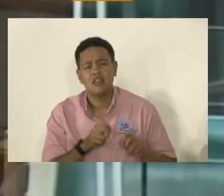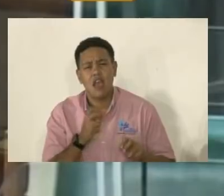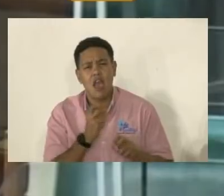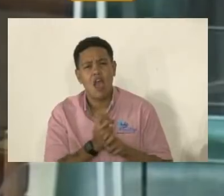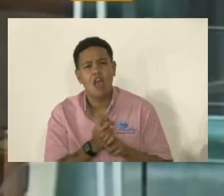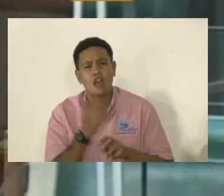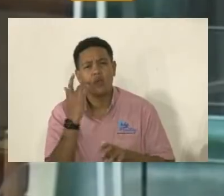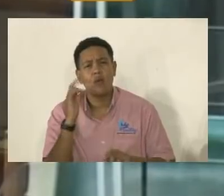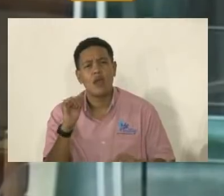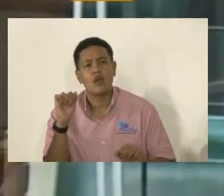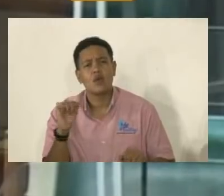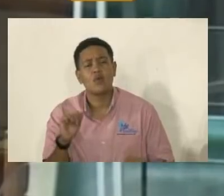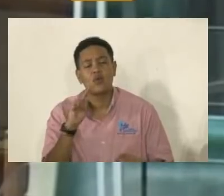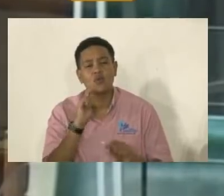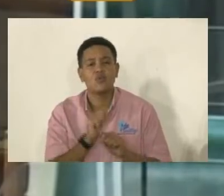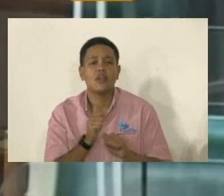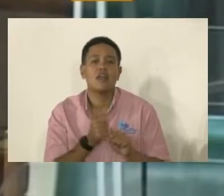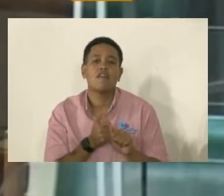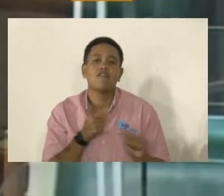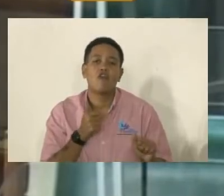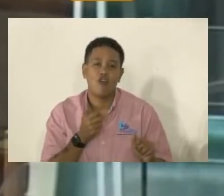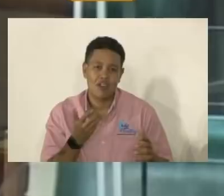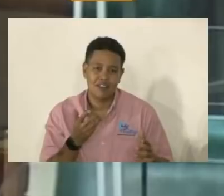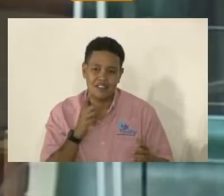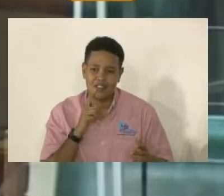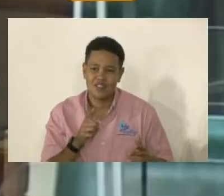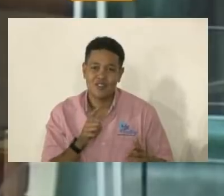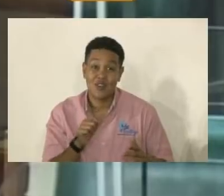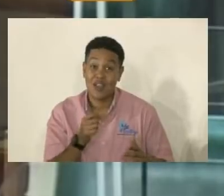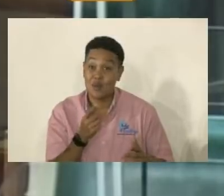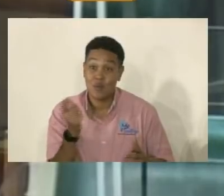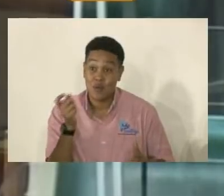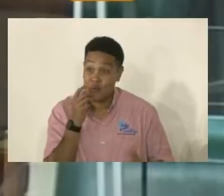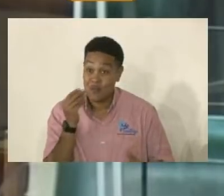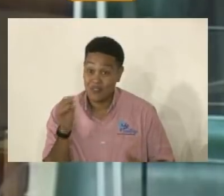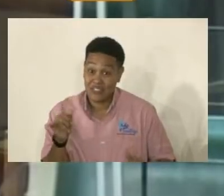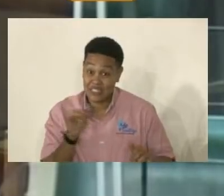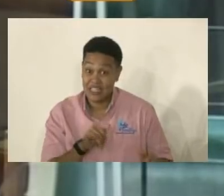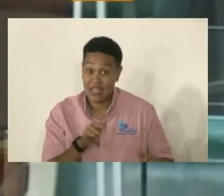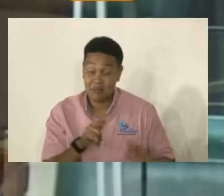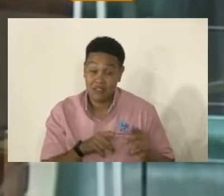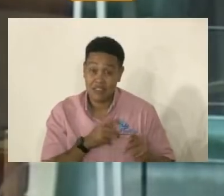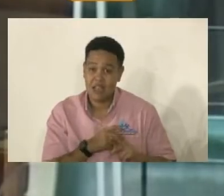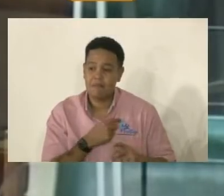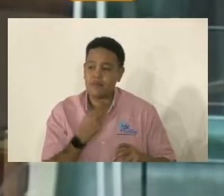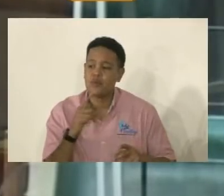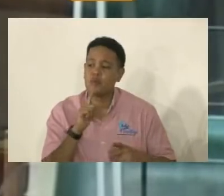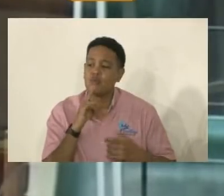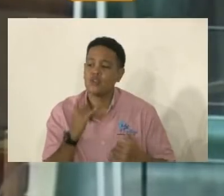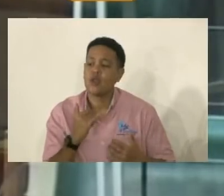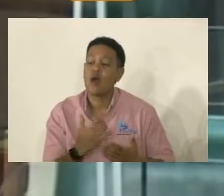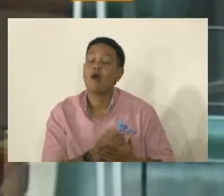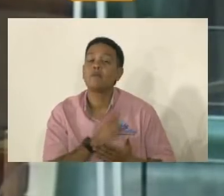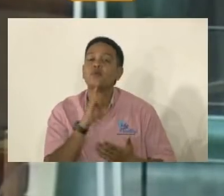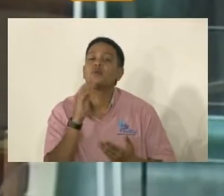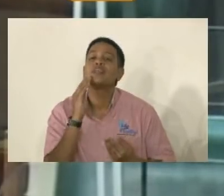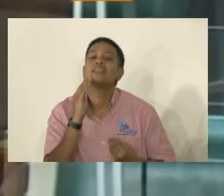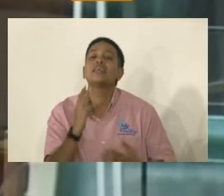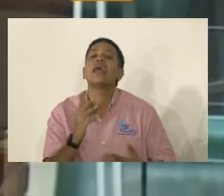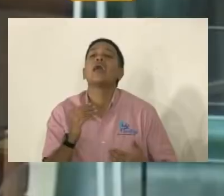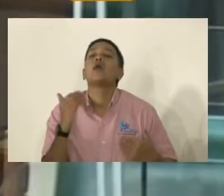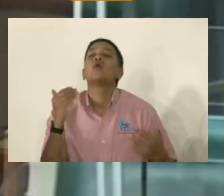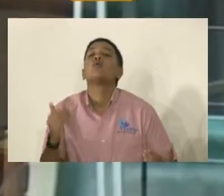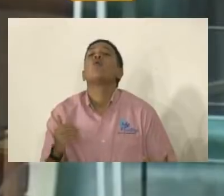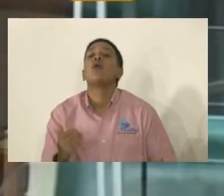because it could have been avoided. So to spare anyone else going through this, I use this opportunity to say, get